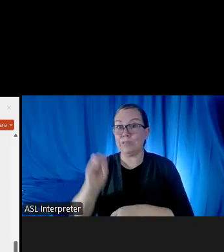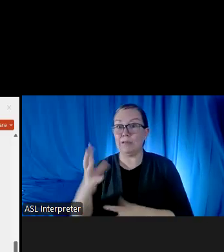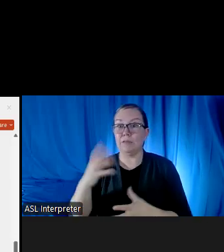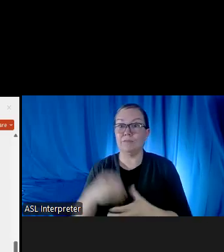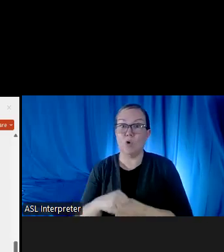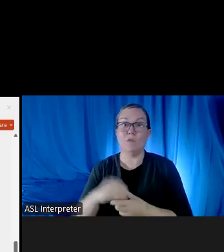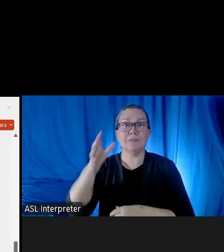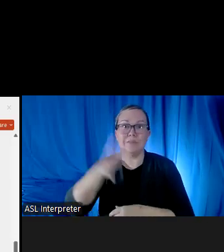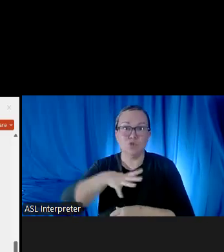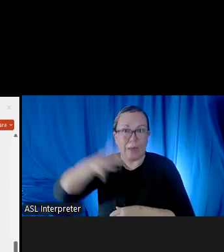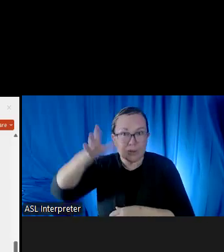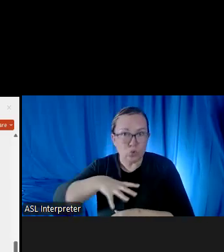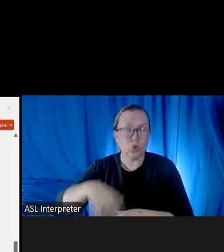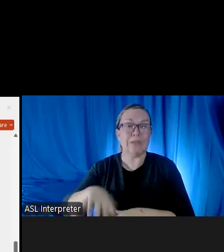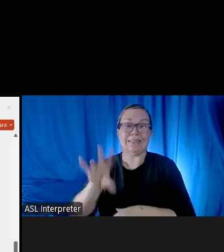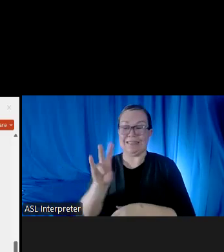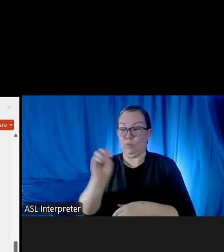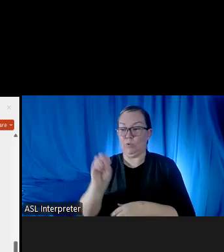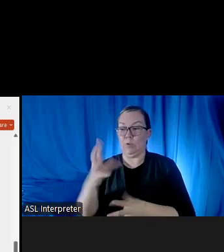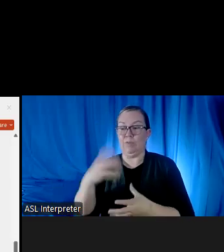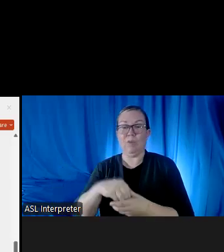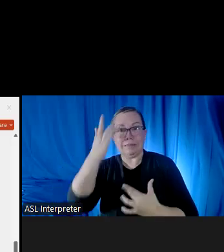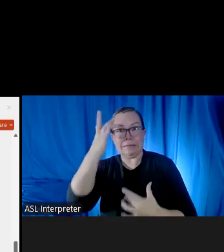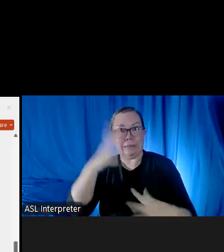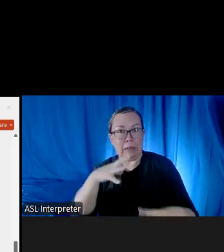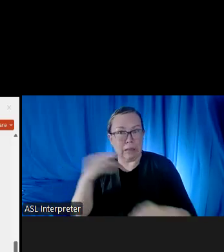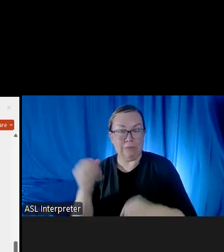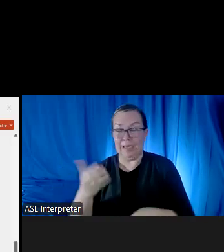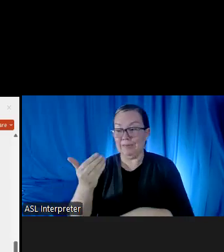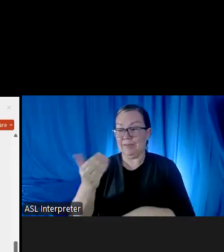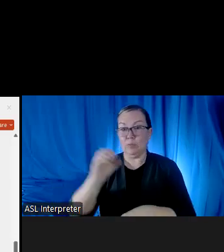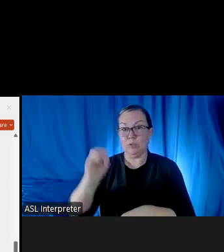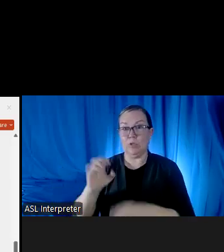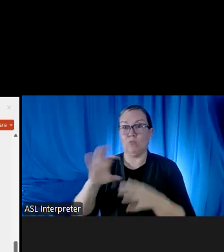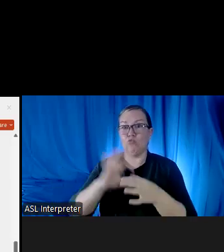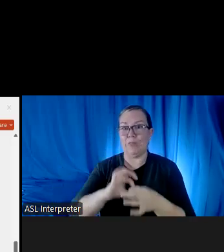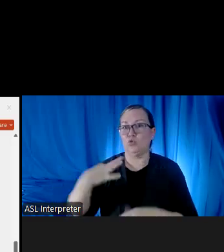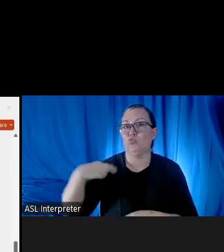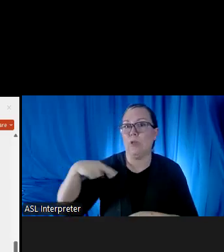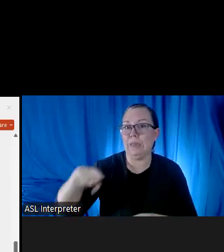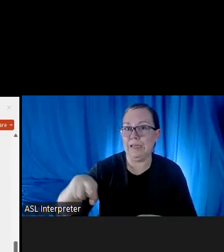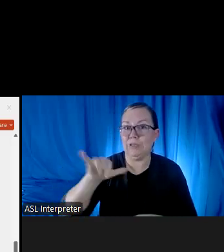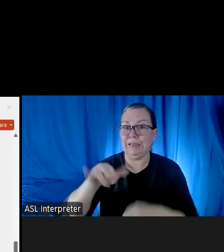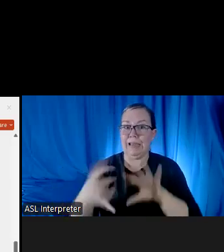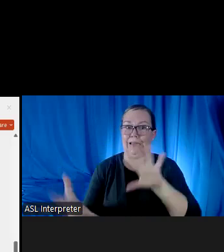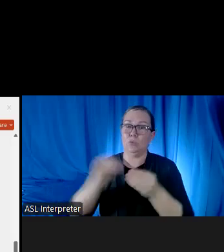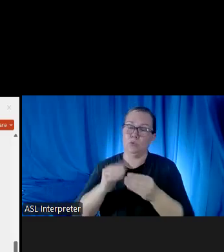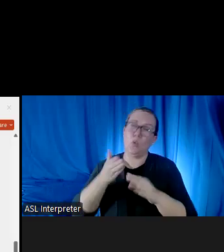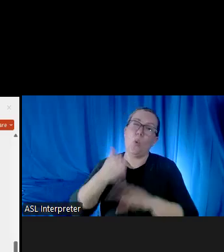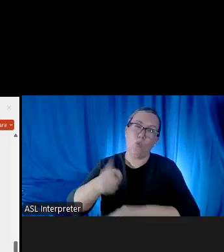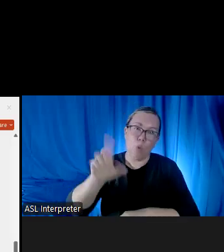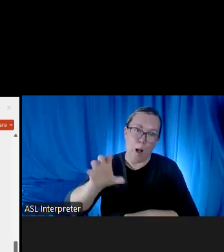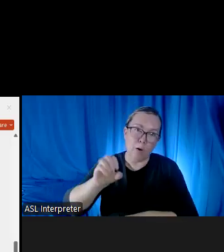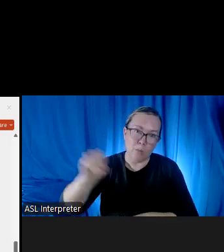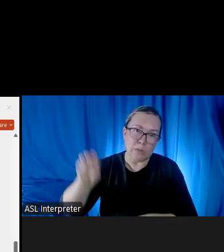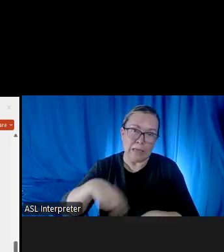gender, 7% involve sick leave, 15% involve religion. Obviously, this adds up to more than 100%,